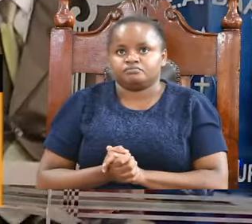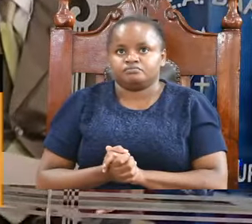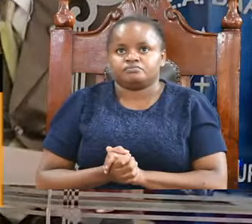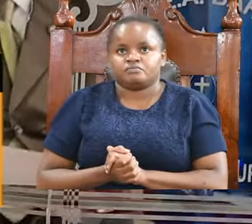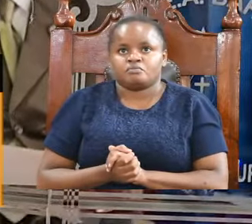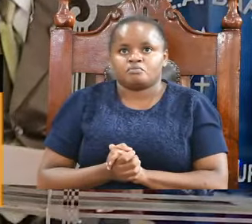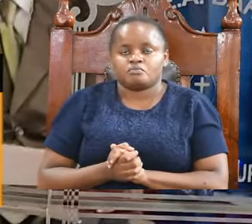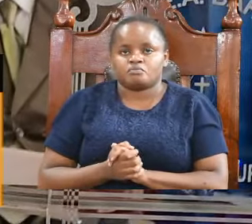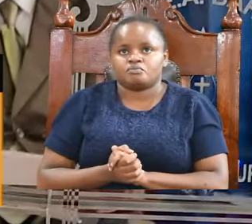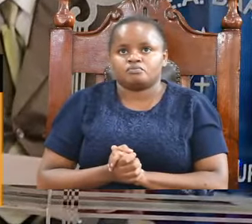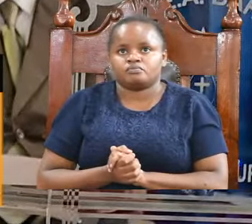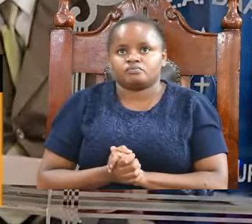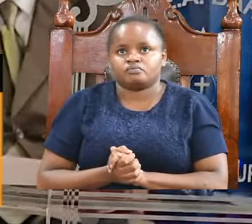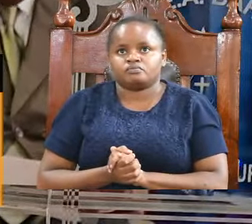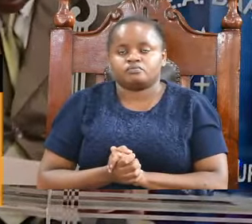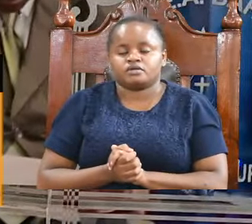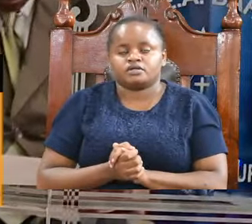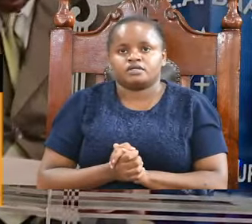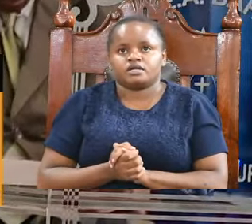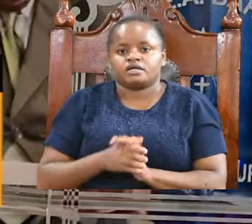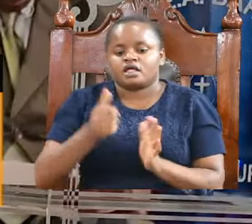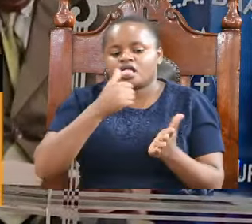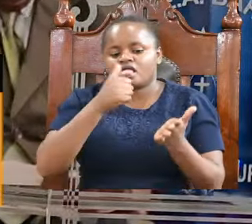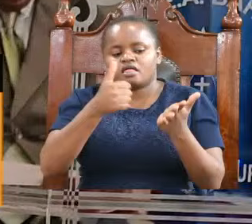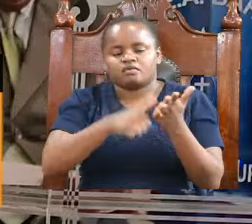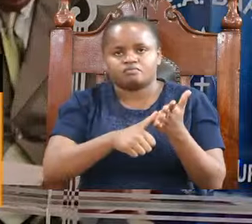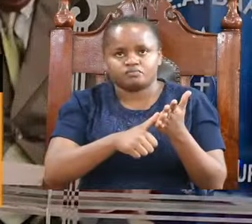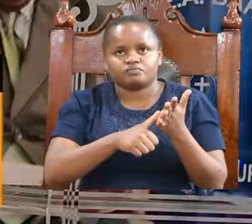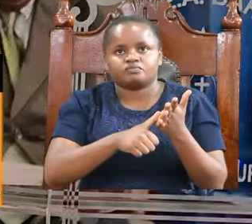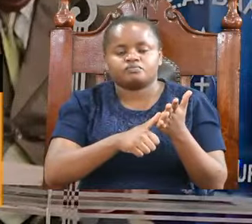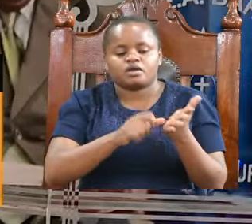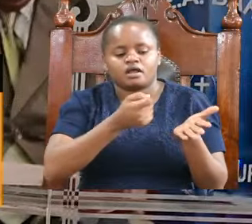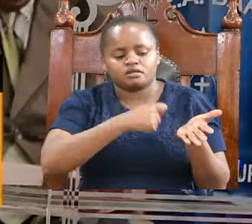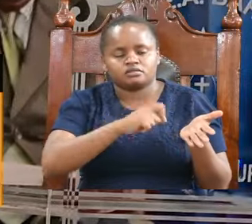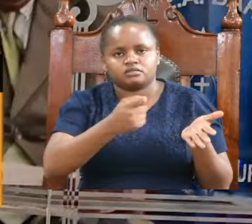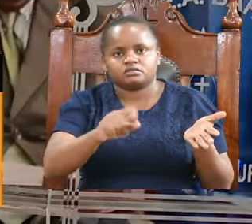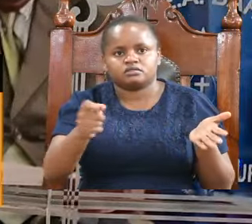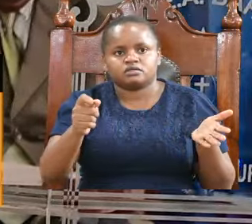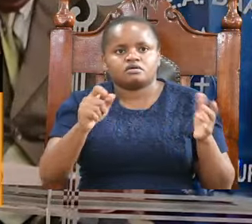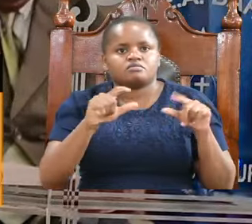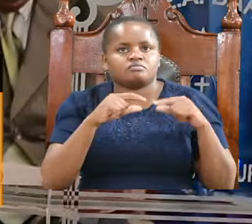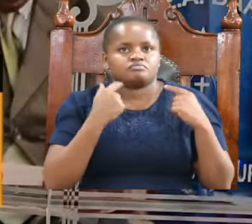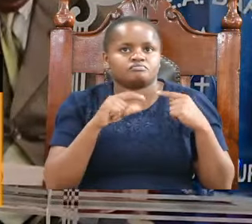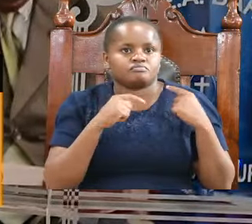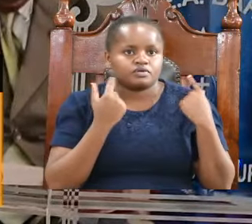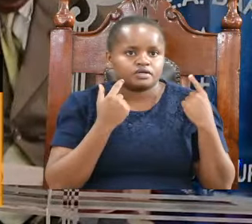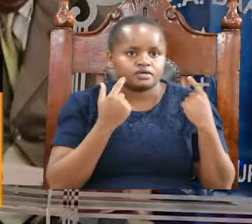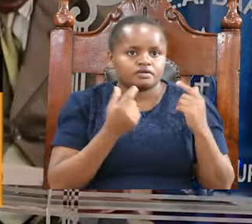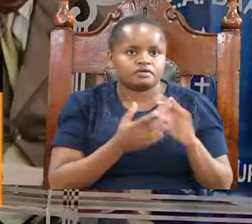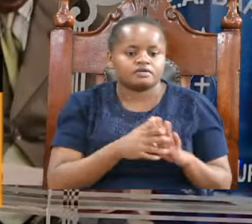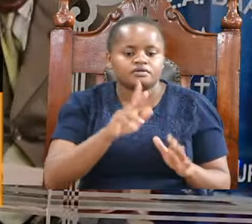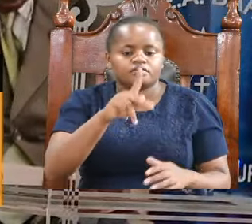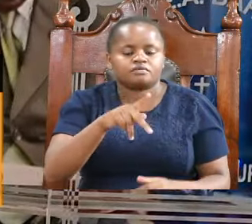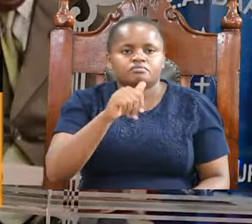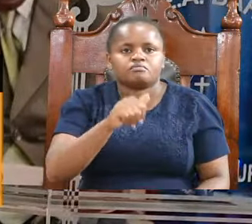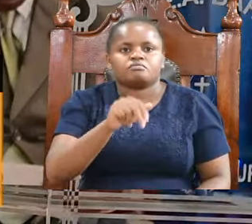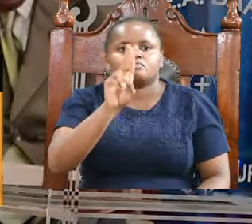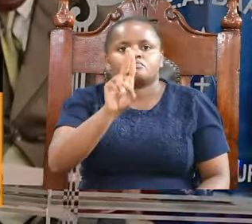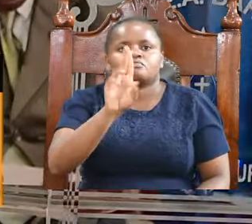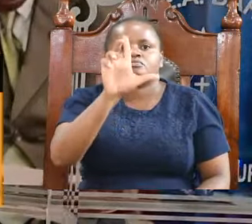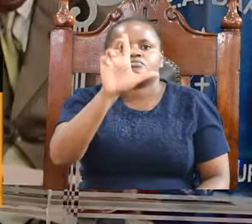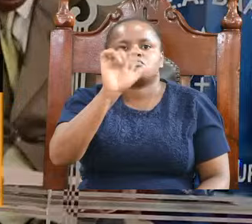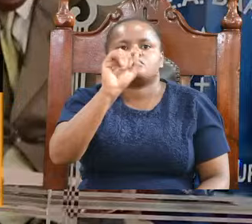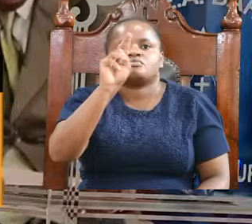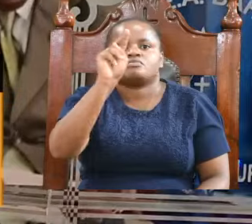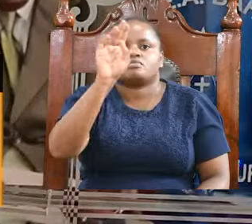Nairobi Central, and the letter is signed by our parish minister, Reverend Pauline Kanudhu,